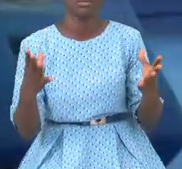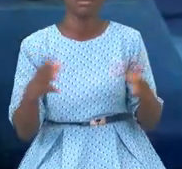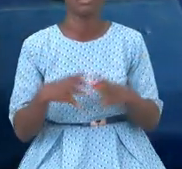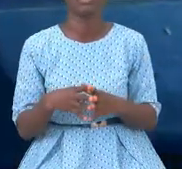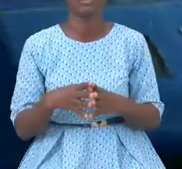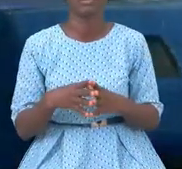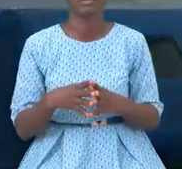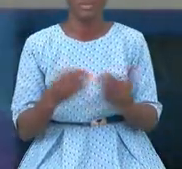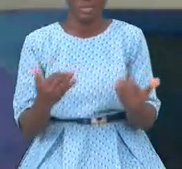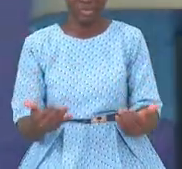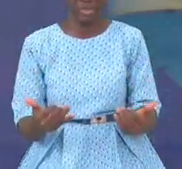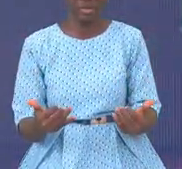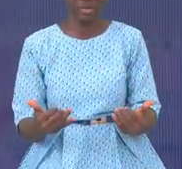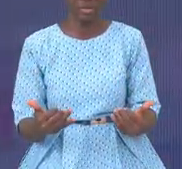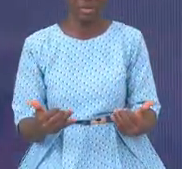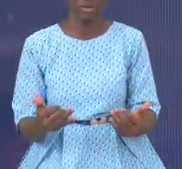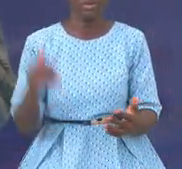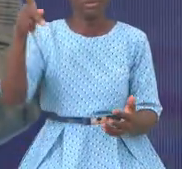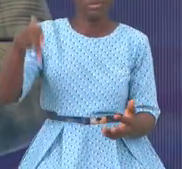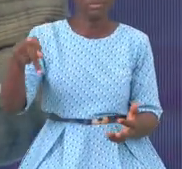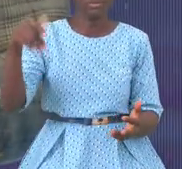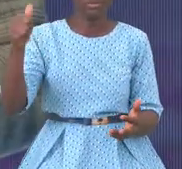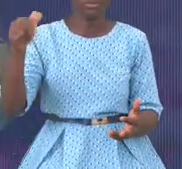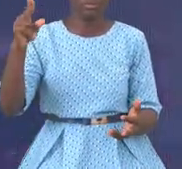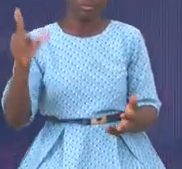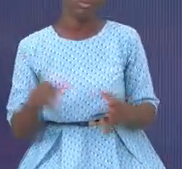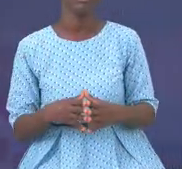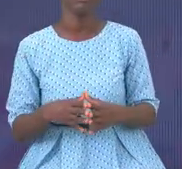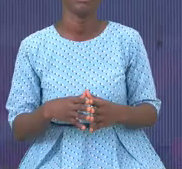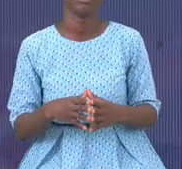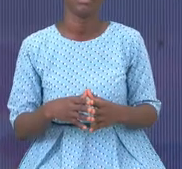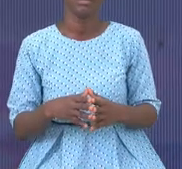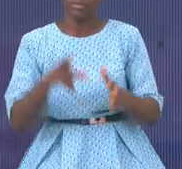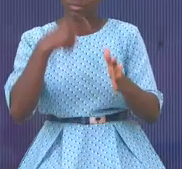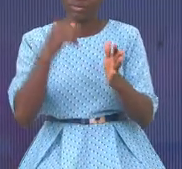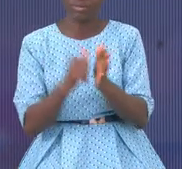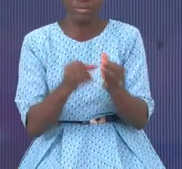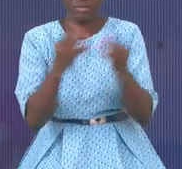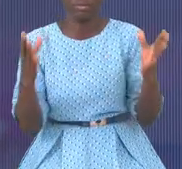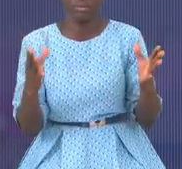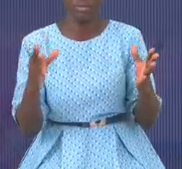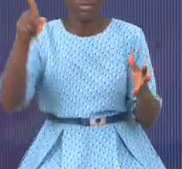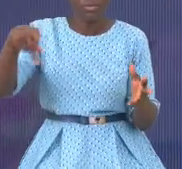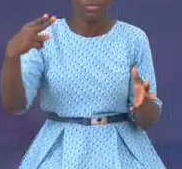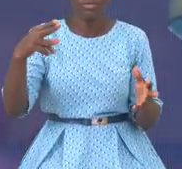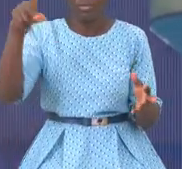say abundant? Paul the apostle said, no, I need to add another qualifying